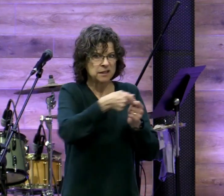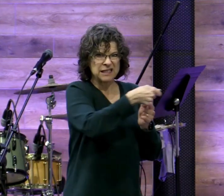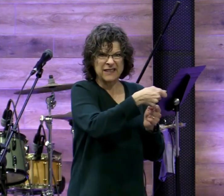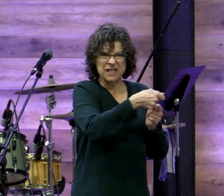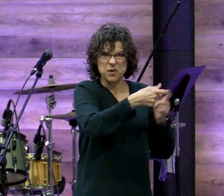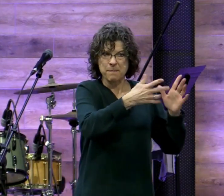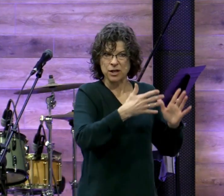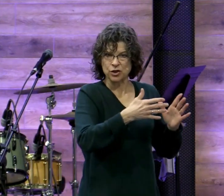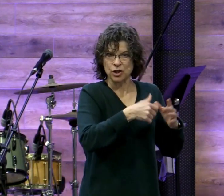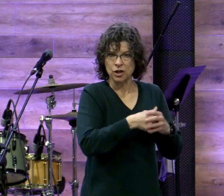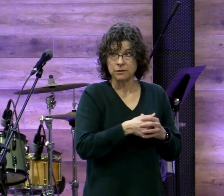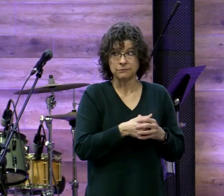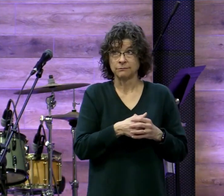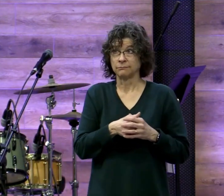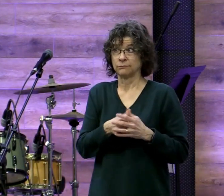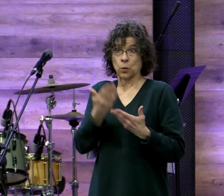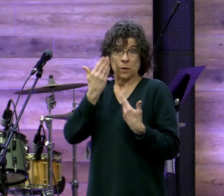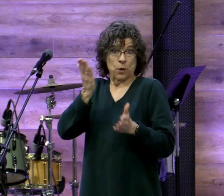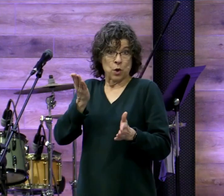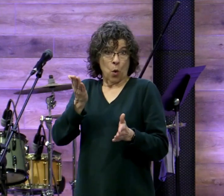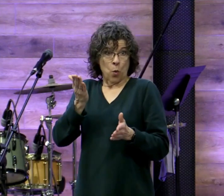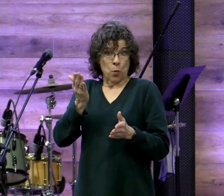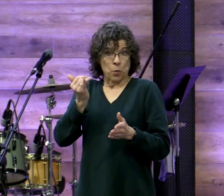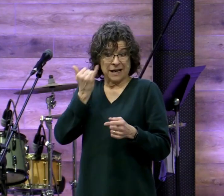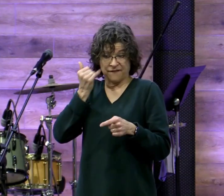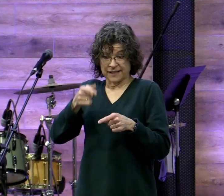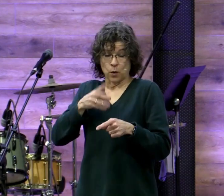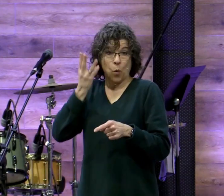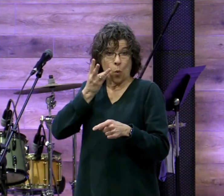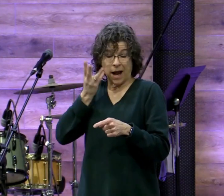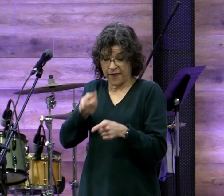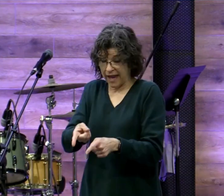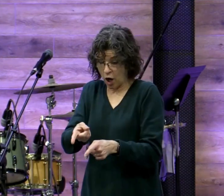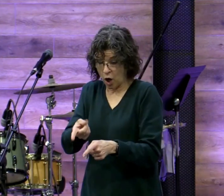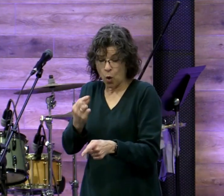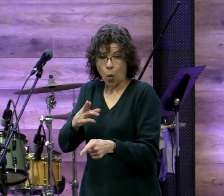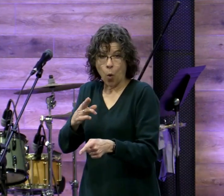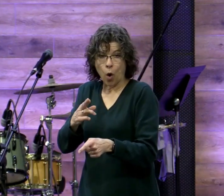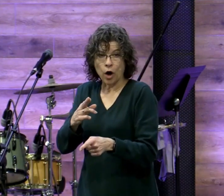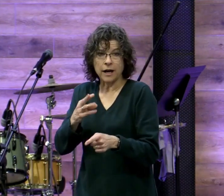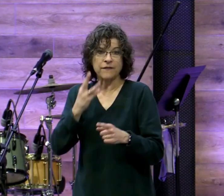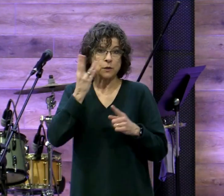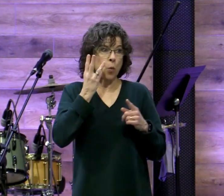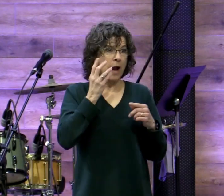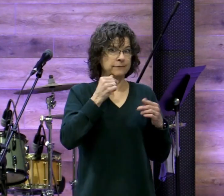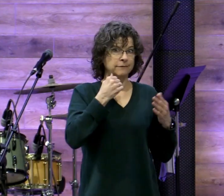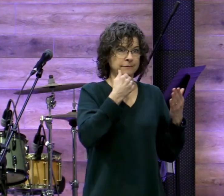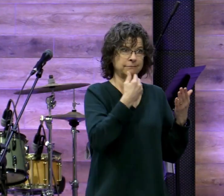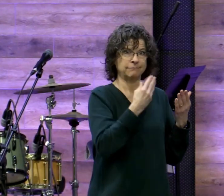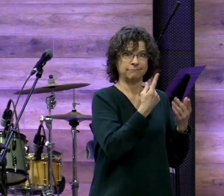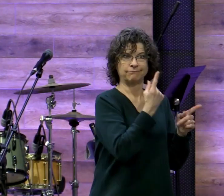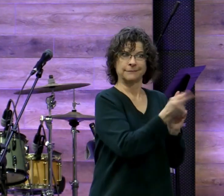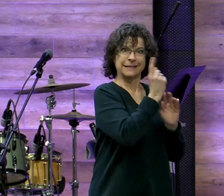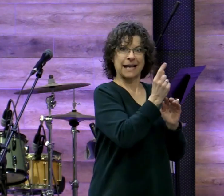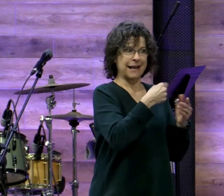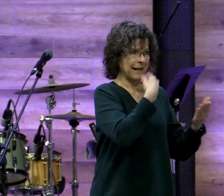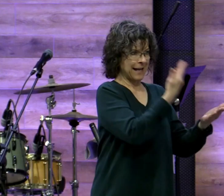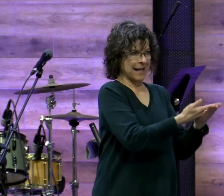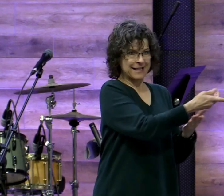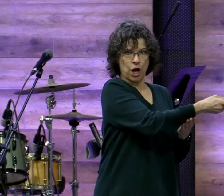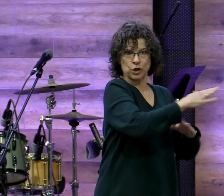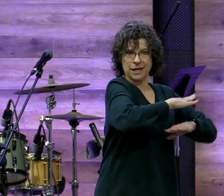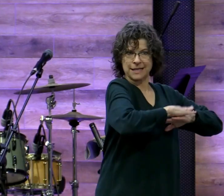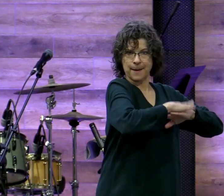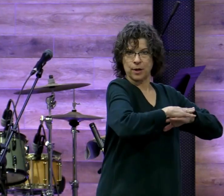became wine. I think that the story is meant to hold that intention. It's not like wine glasses in their day were clear and you could see. They were